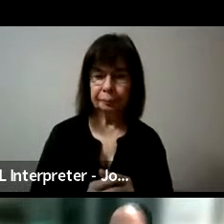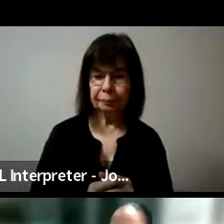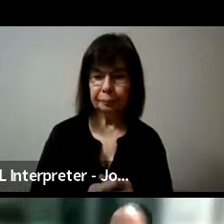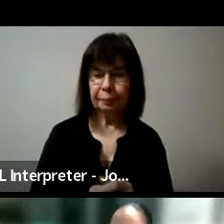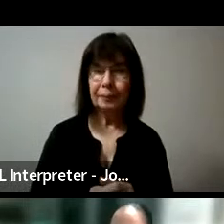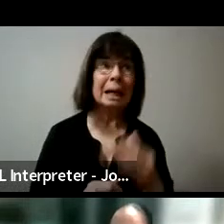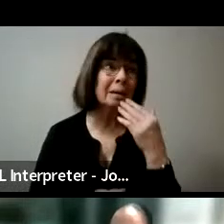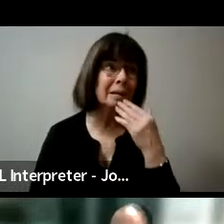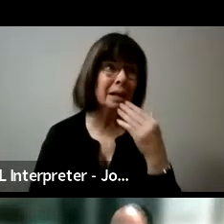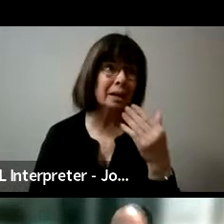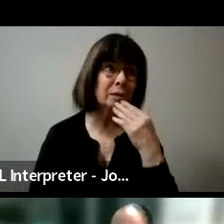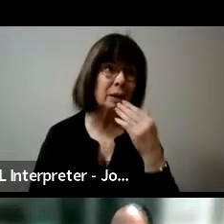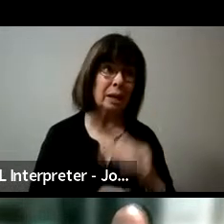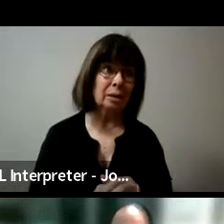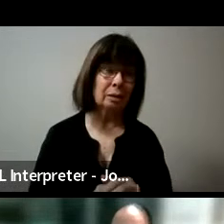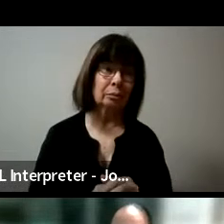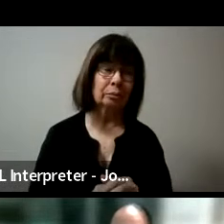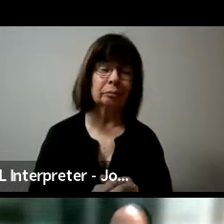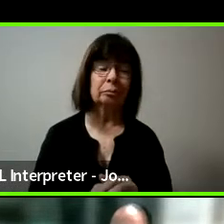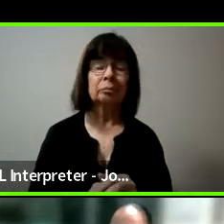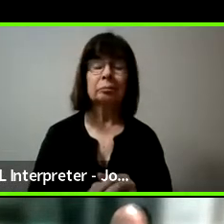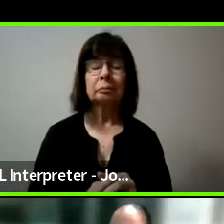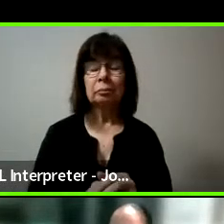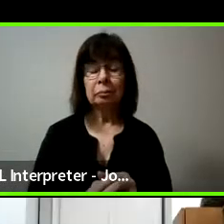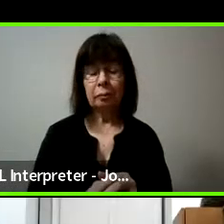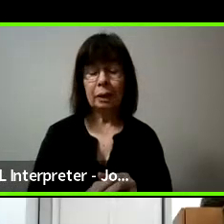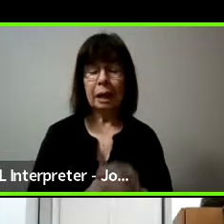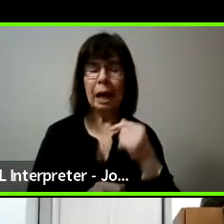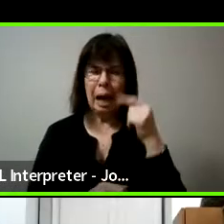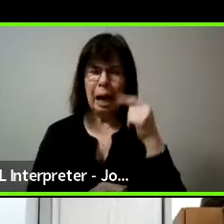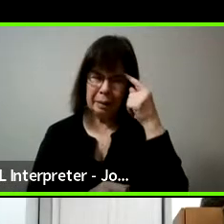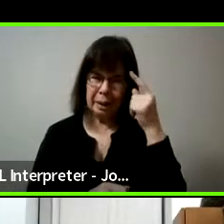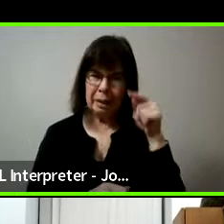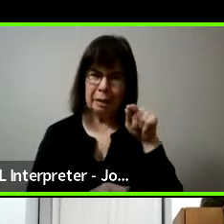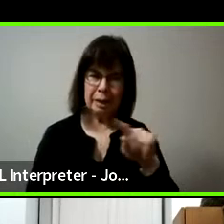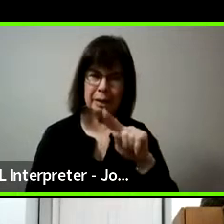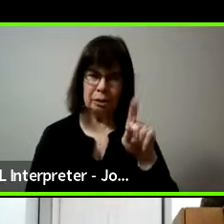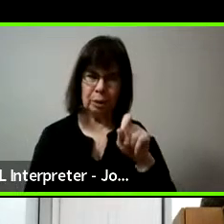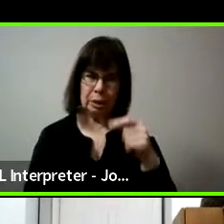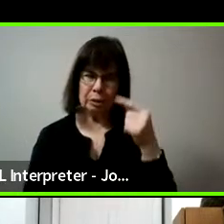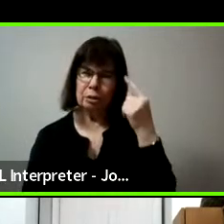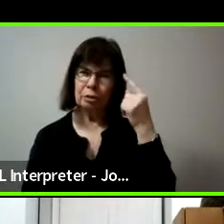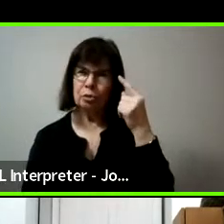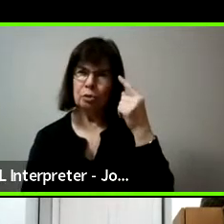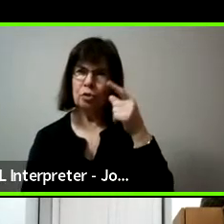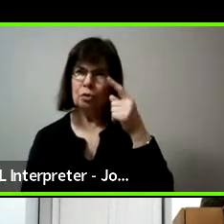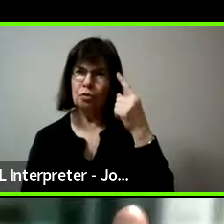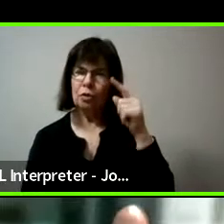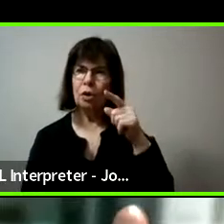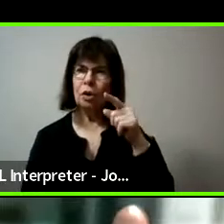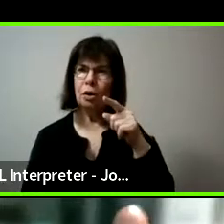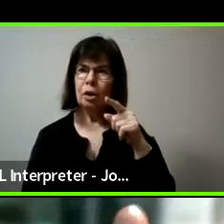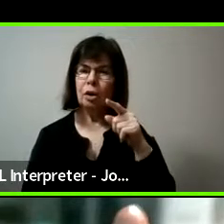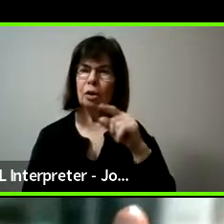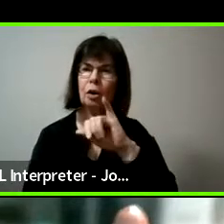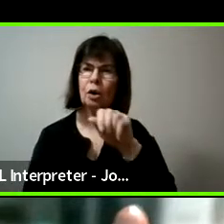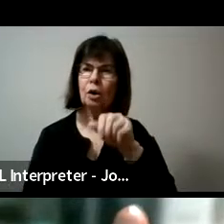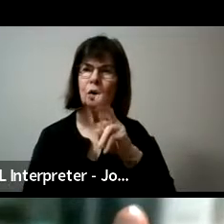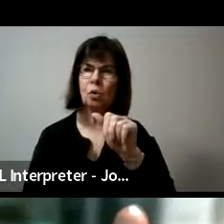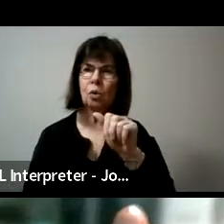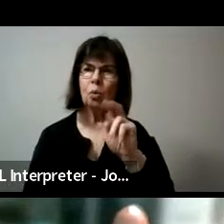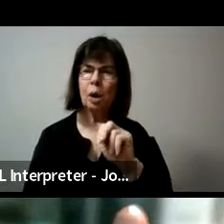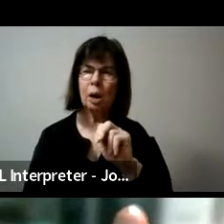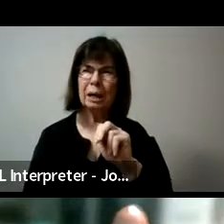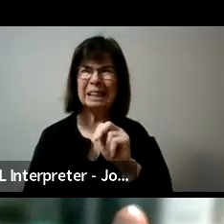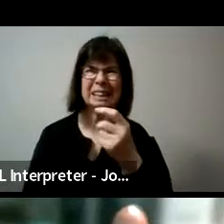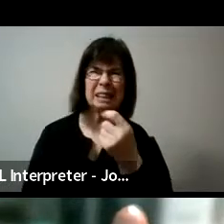Thank you, Michelle. I think this question is for you, Juan, and a